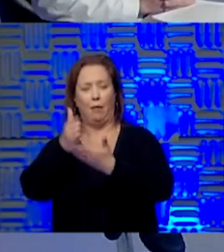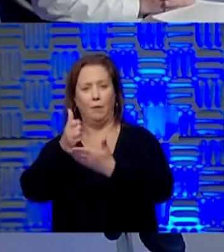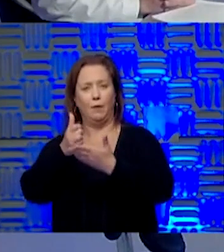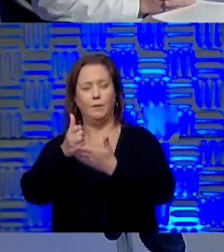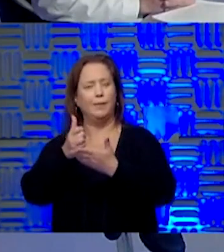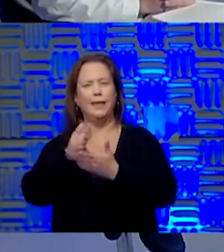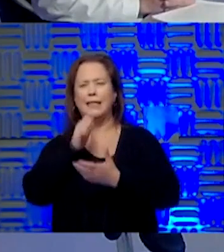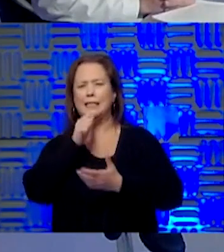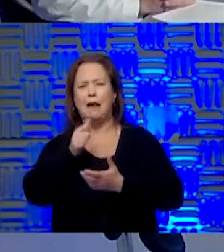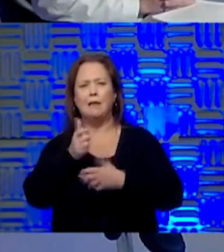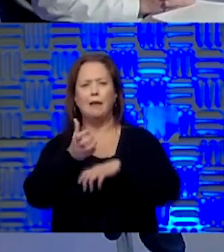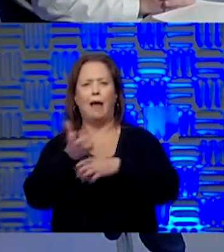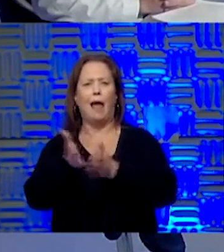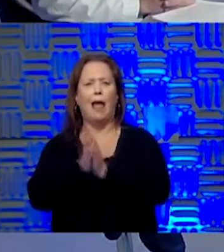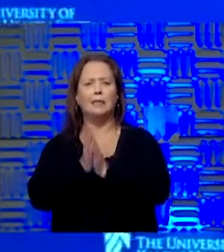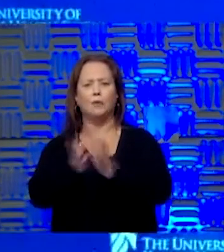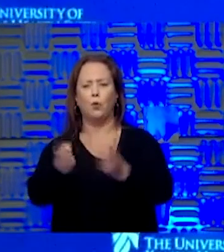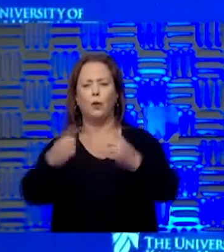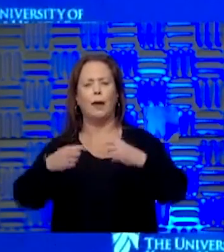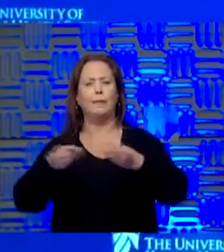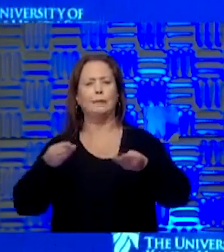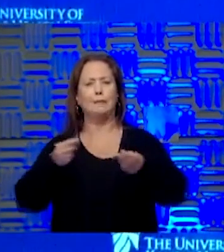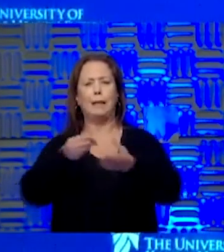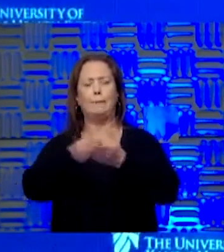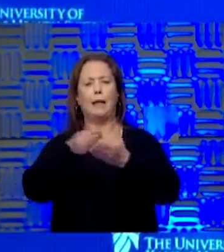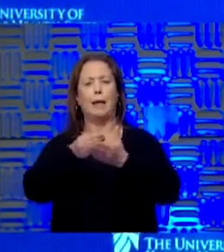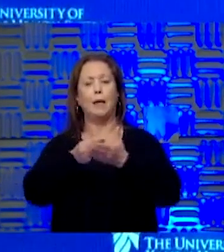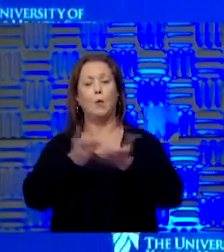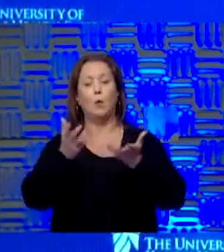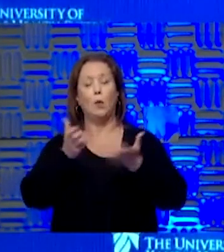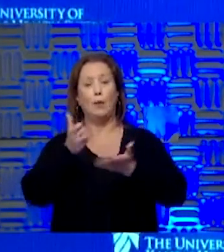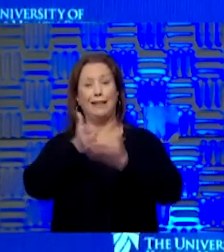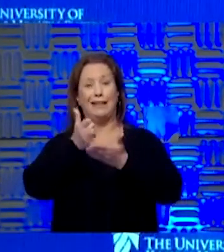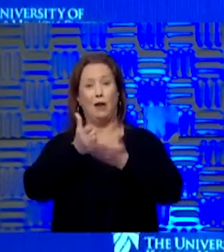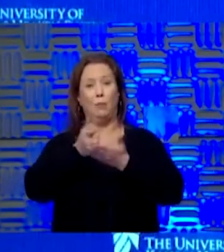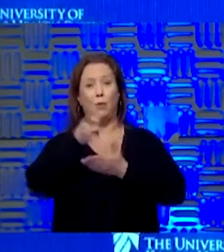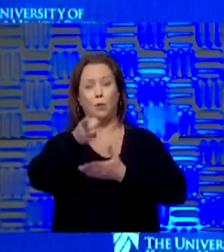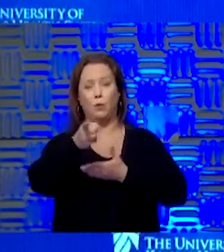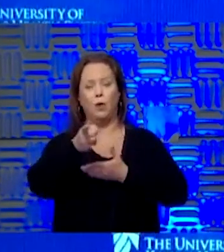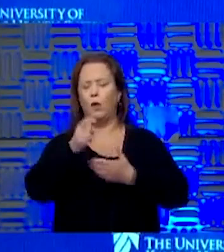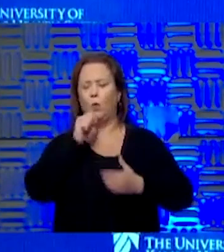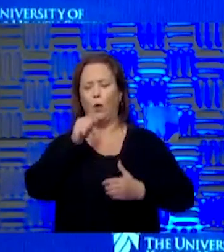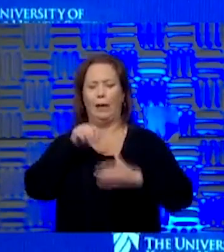money. We're here to take care of you. We didn't go into health care to